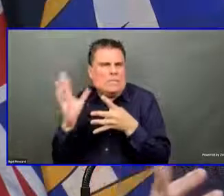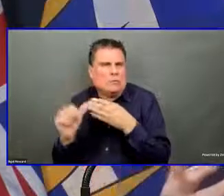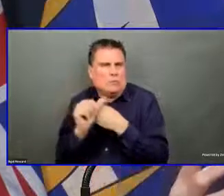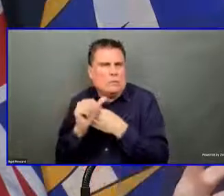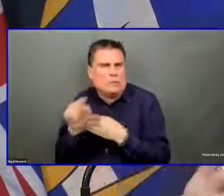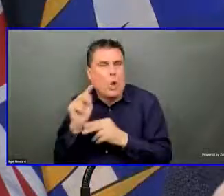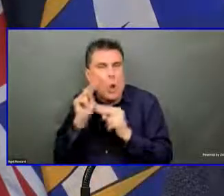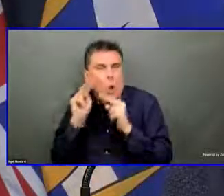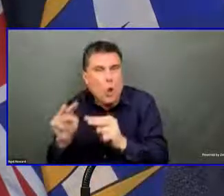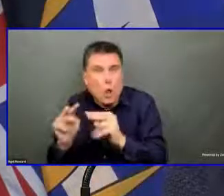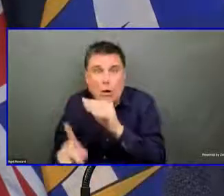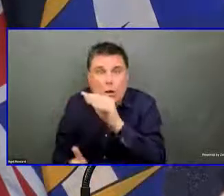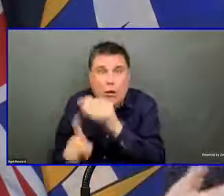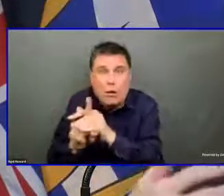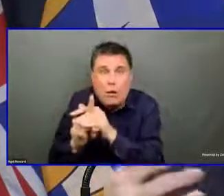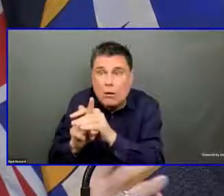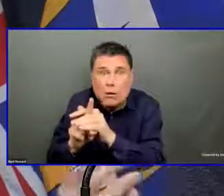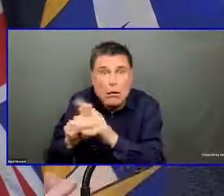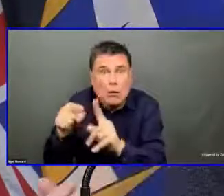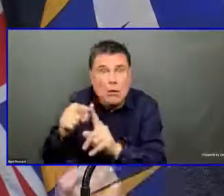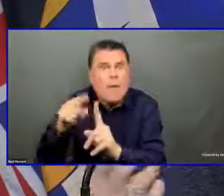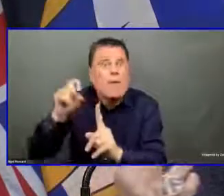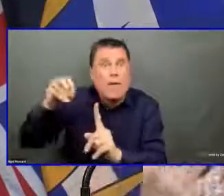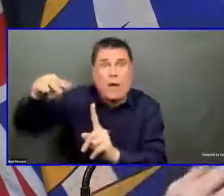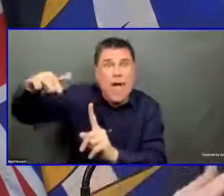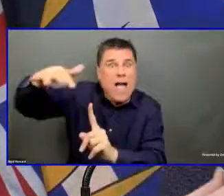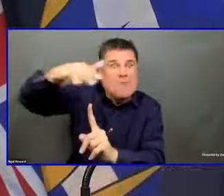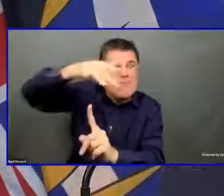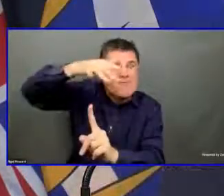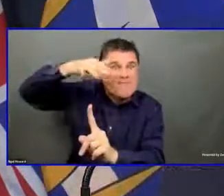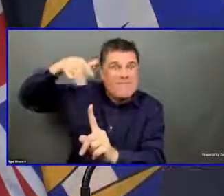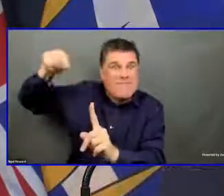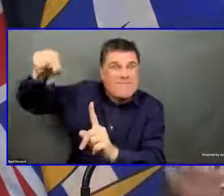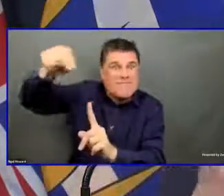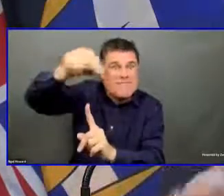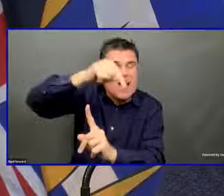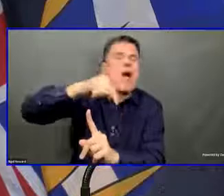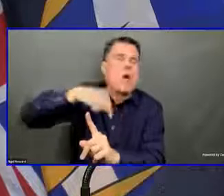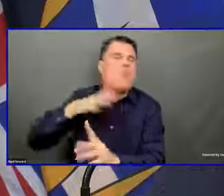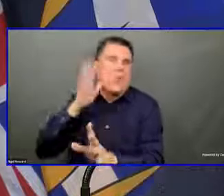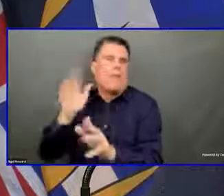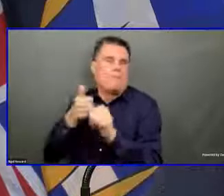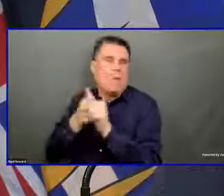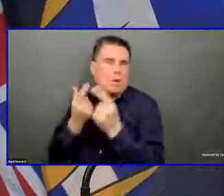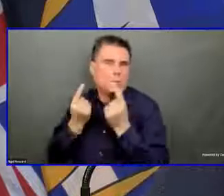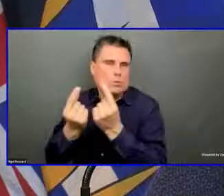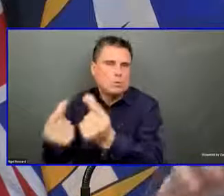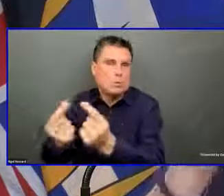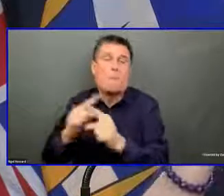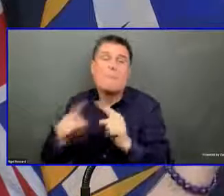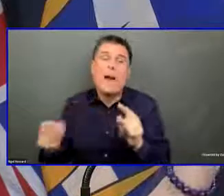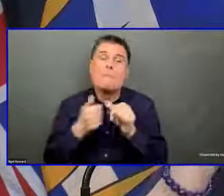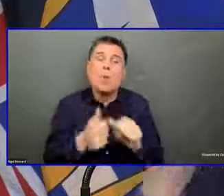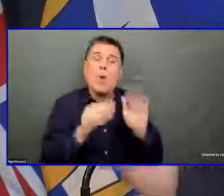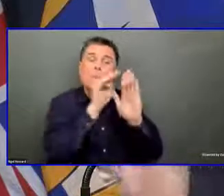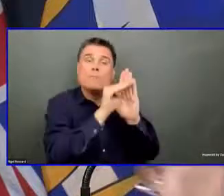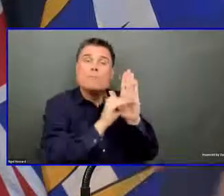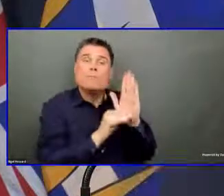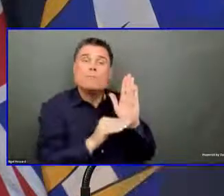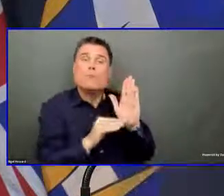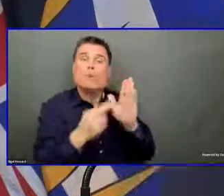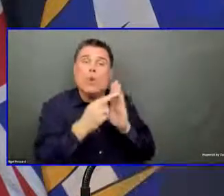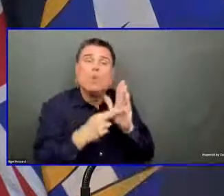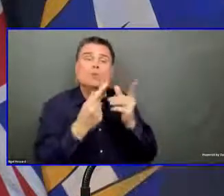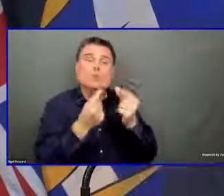don't need to do things differently just because it's a variant or not. The other thing that I think is important is that